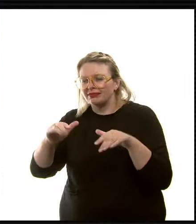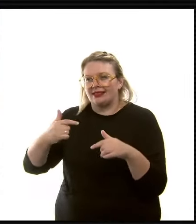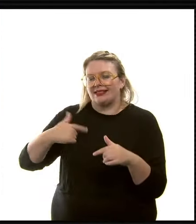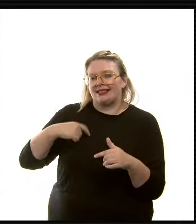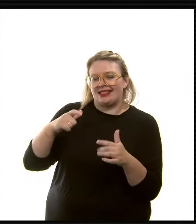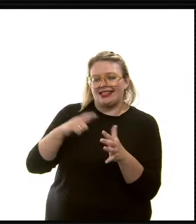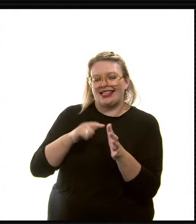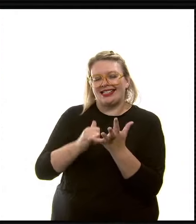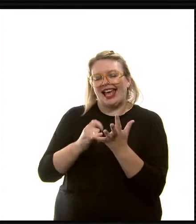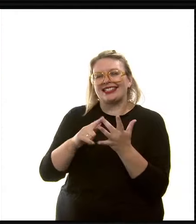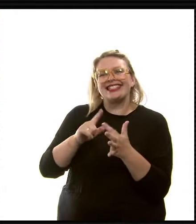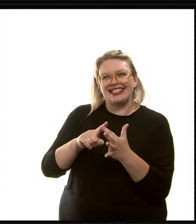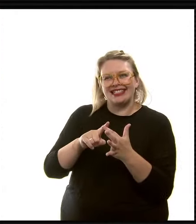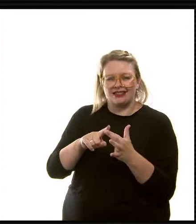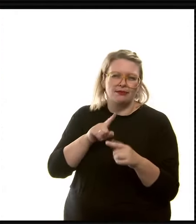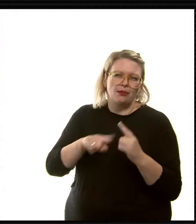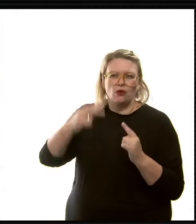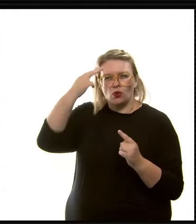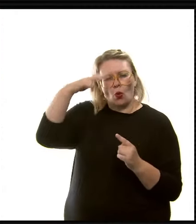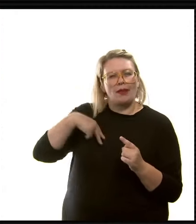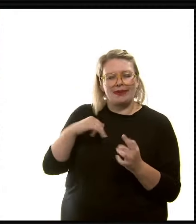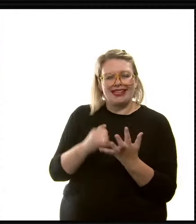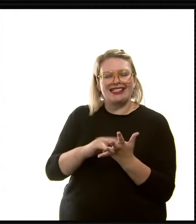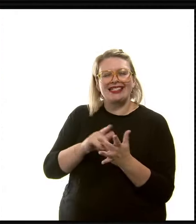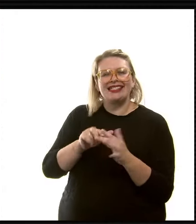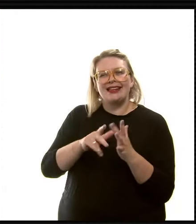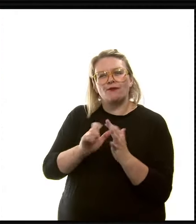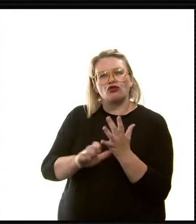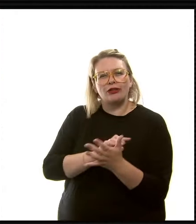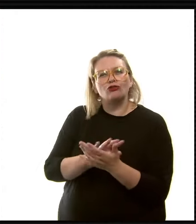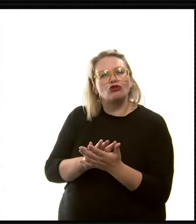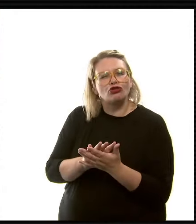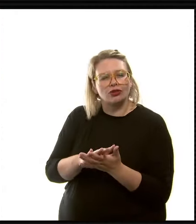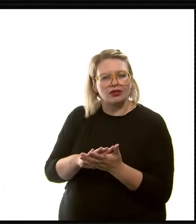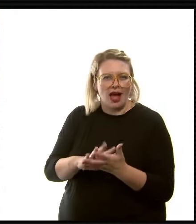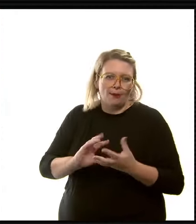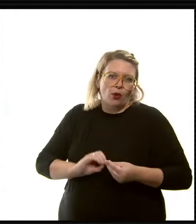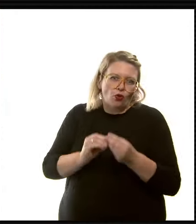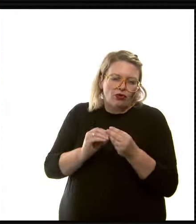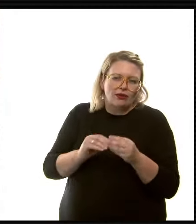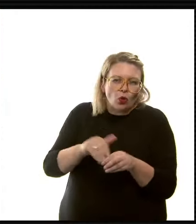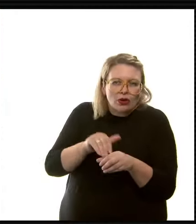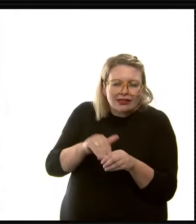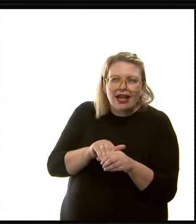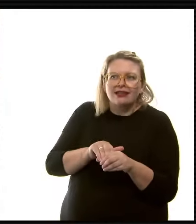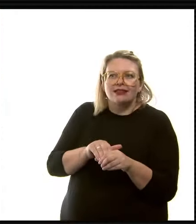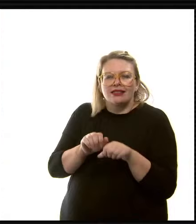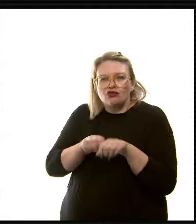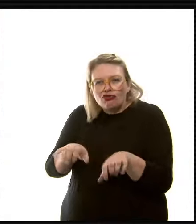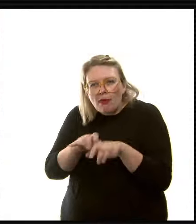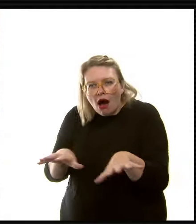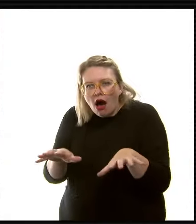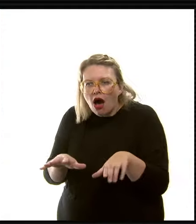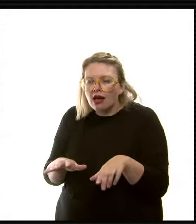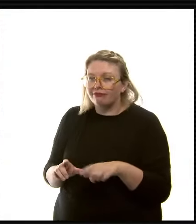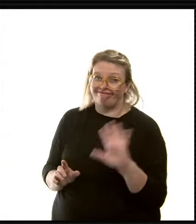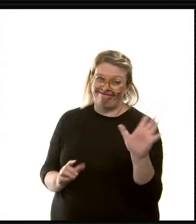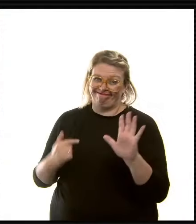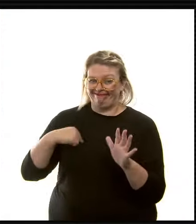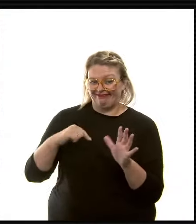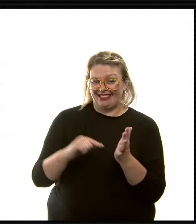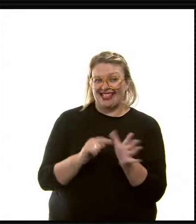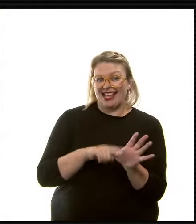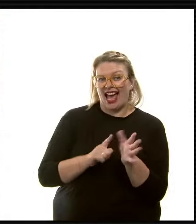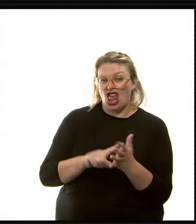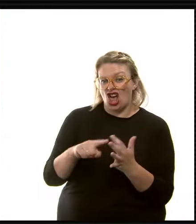on the internet know me as Snifferish, and I'm a Minecraft content creator, streamer, and builder. Hey, what's up everybody? My name is Tyler, and ever